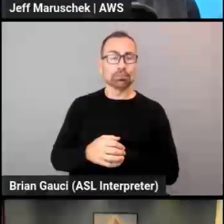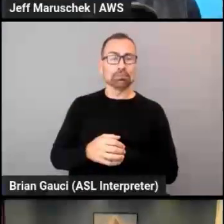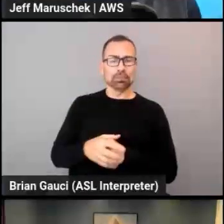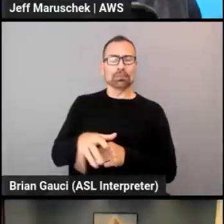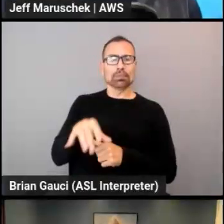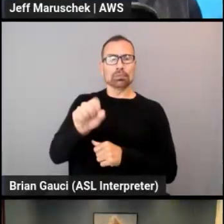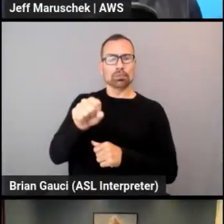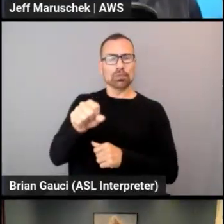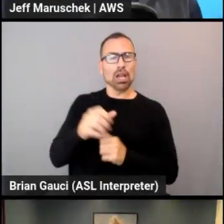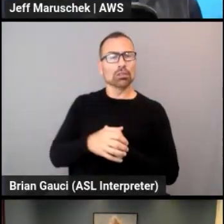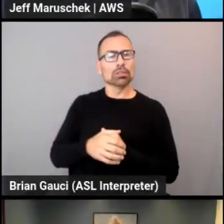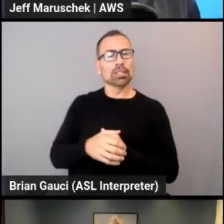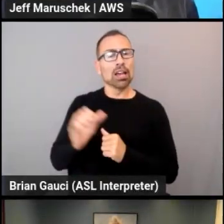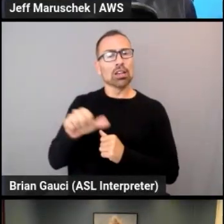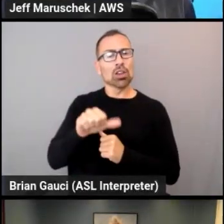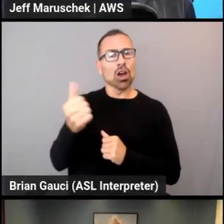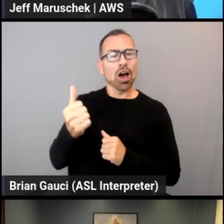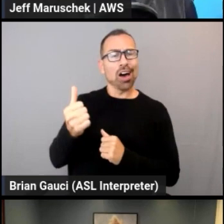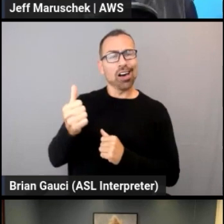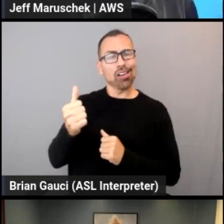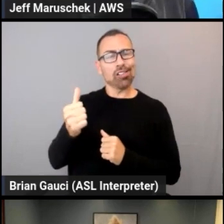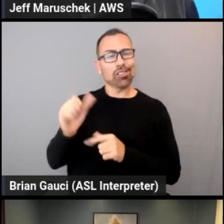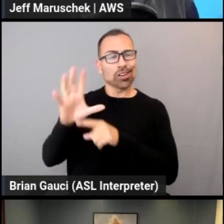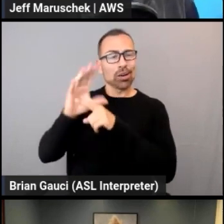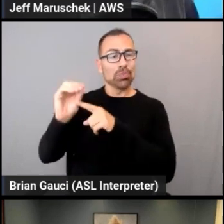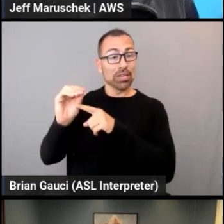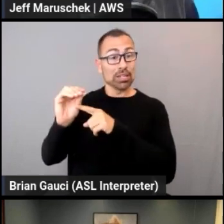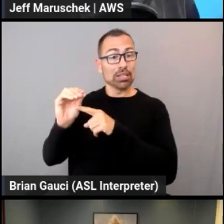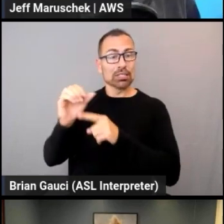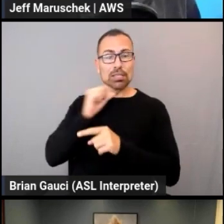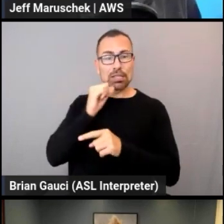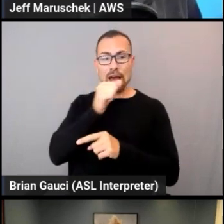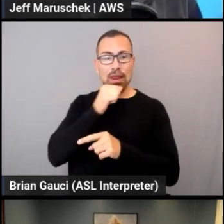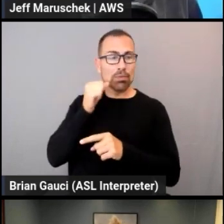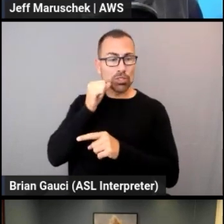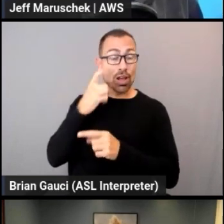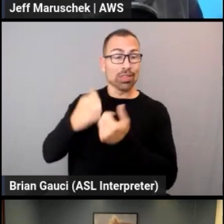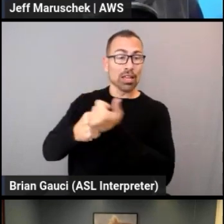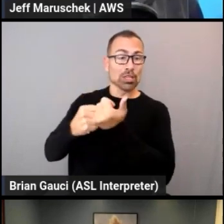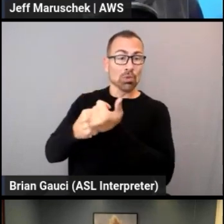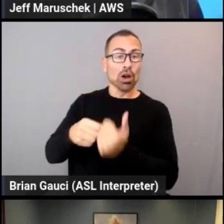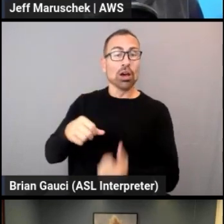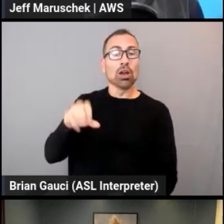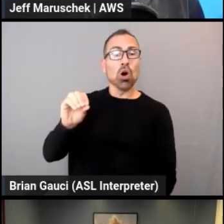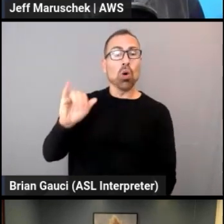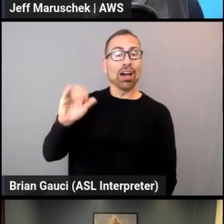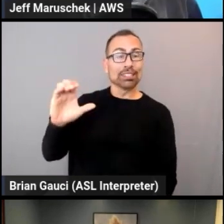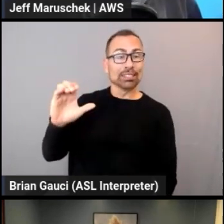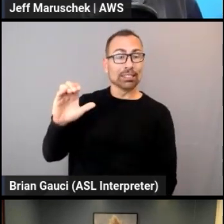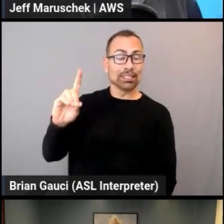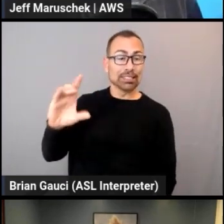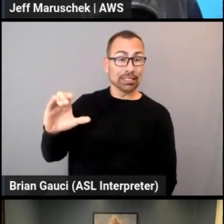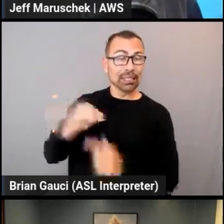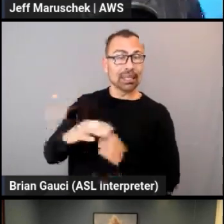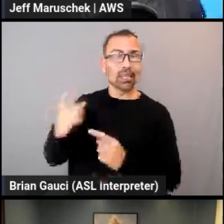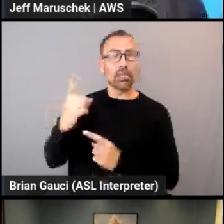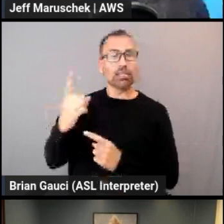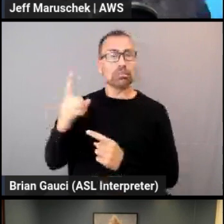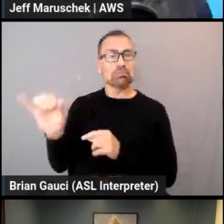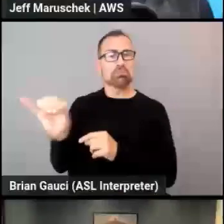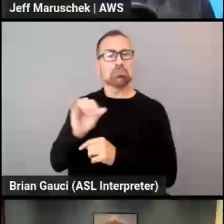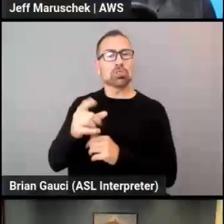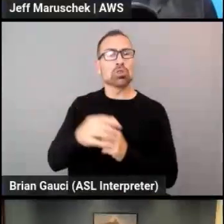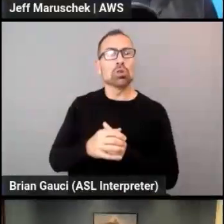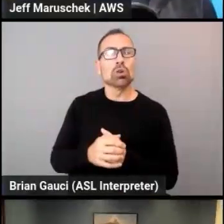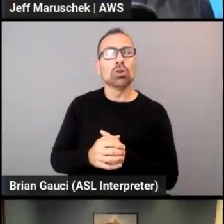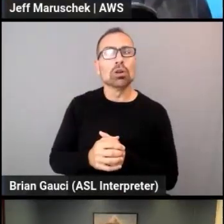example, other third-party providers that support OIDC, it's somewhat up to you on what you send to verified access. That if you want to have